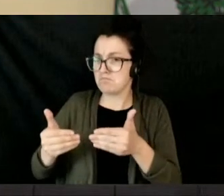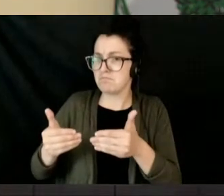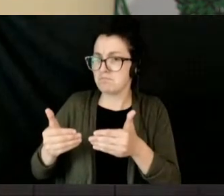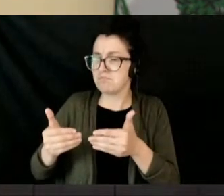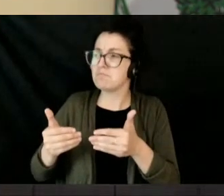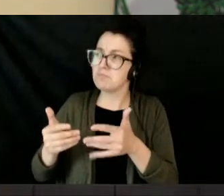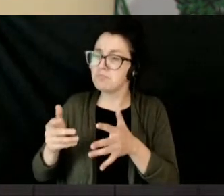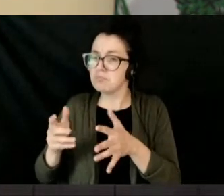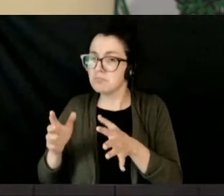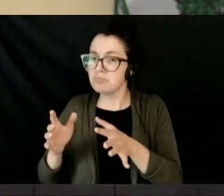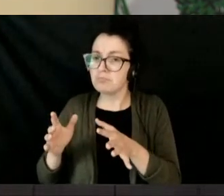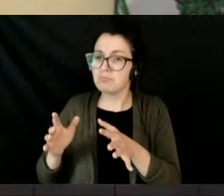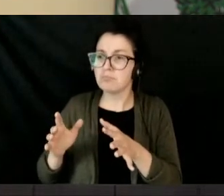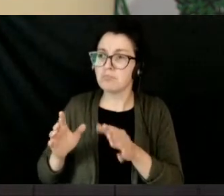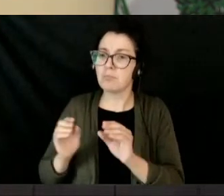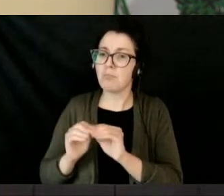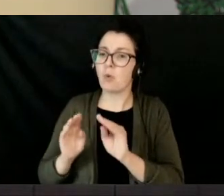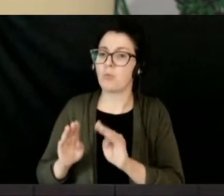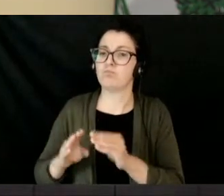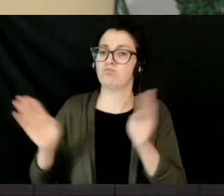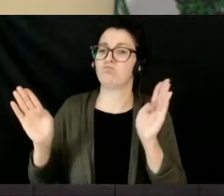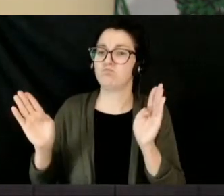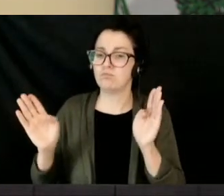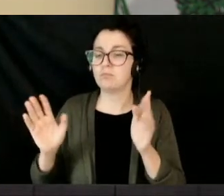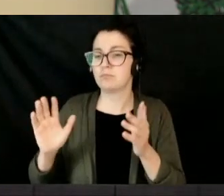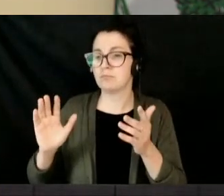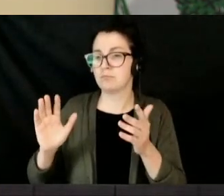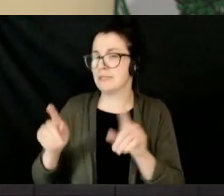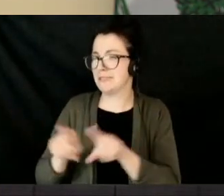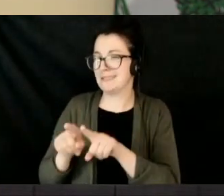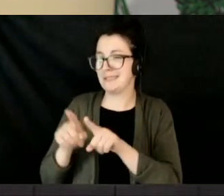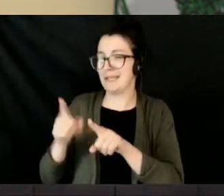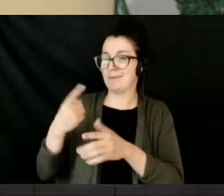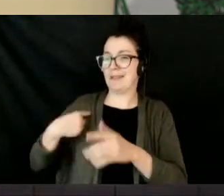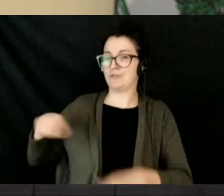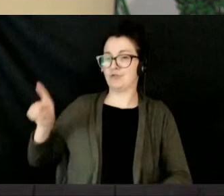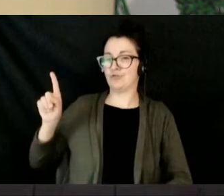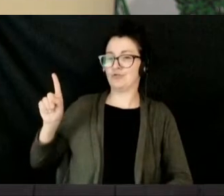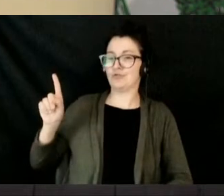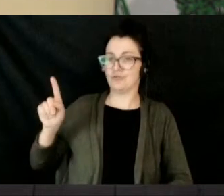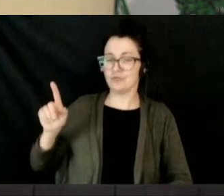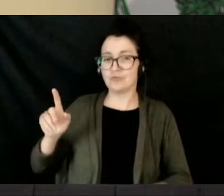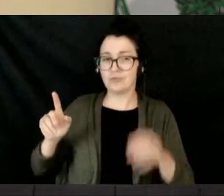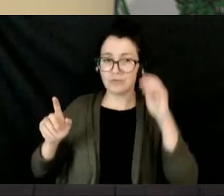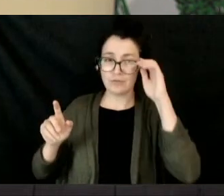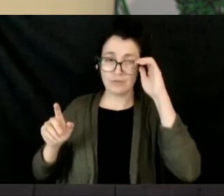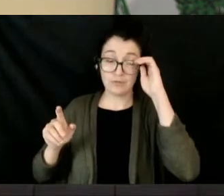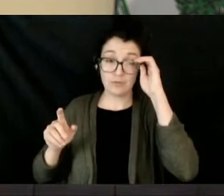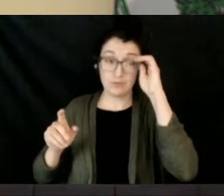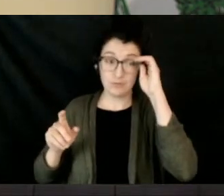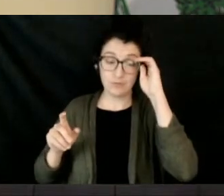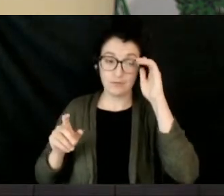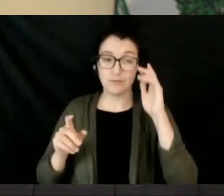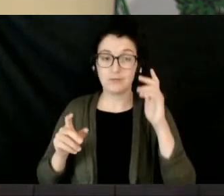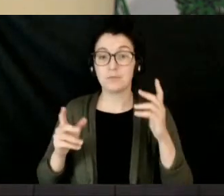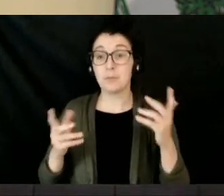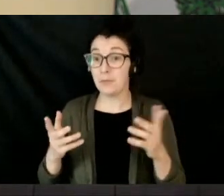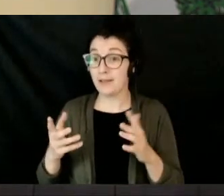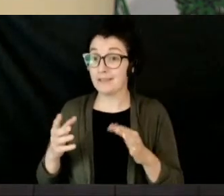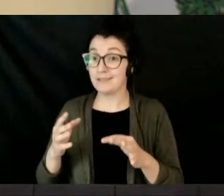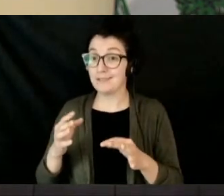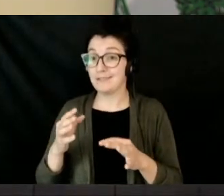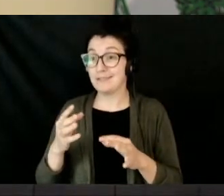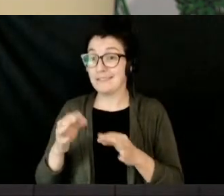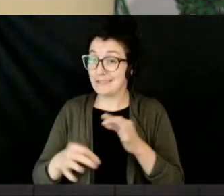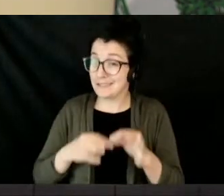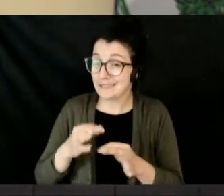moving back and forth like it did last year. But the added level of security for us to have the testing doesn't essentially impact the Atlantic bubble date for us